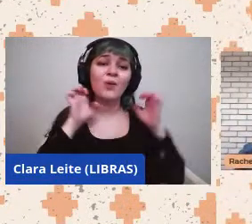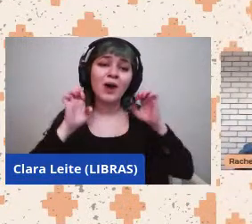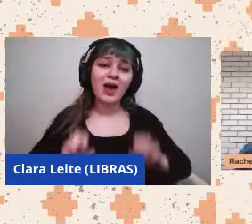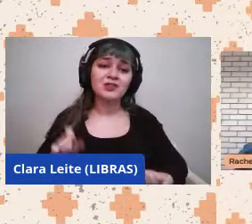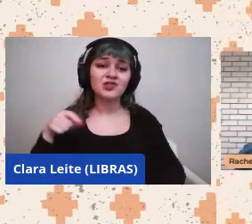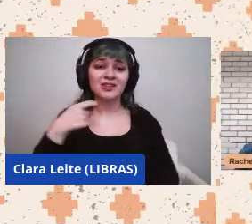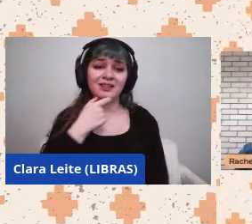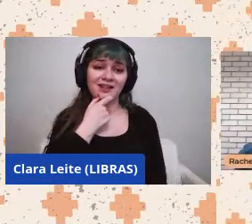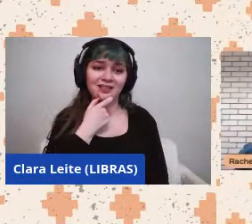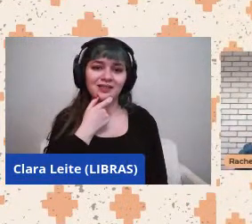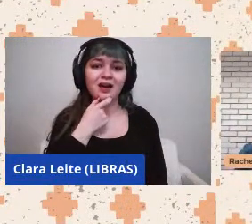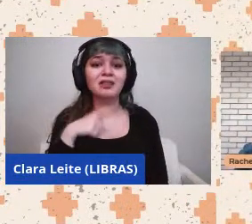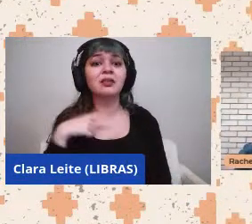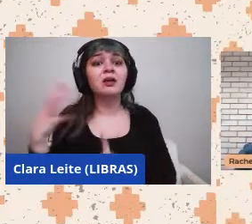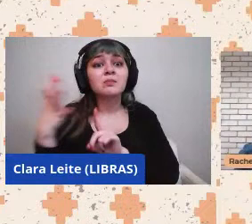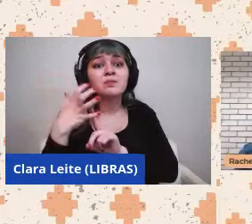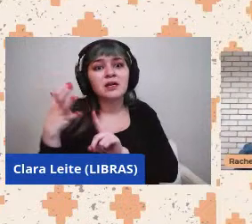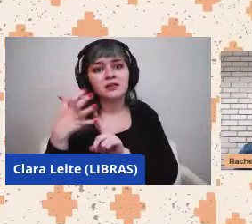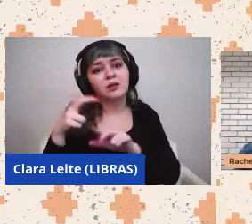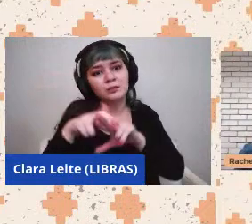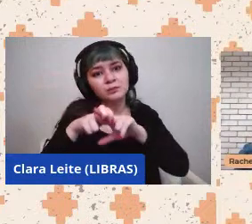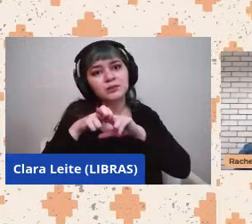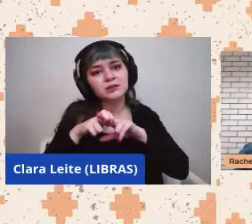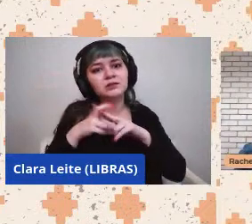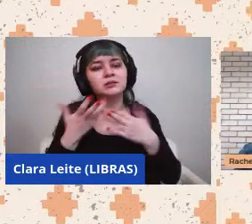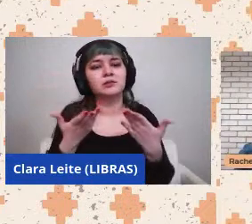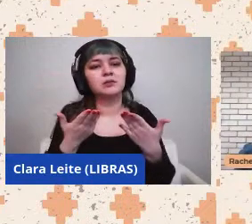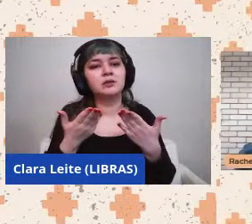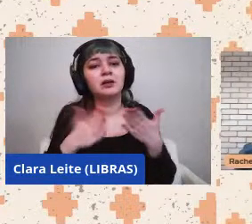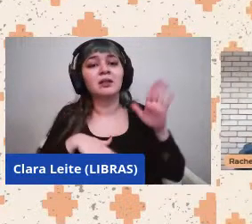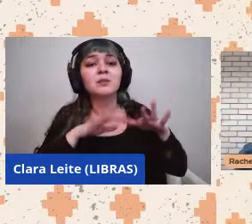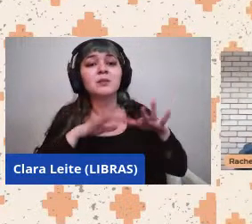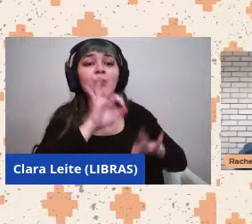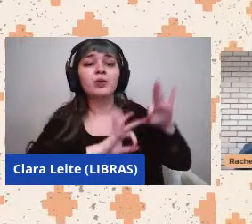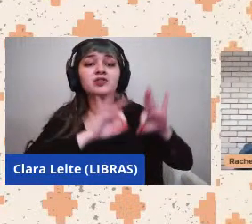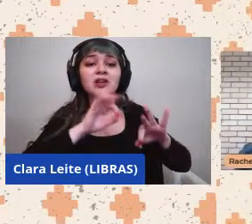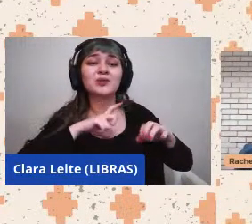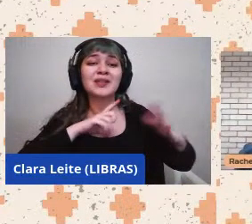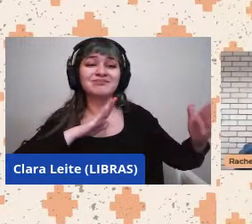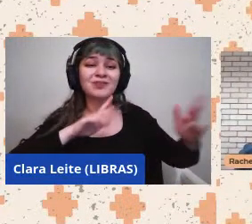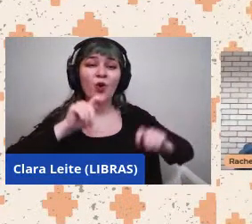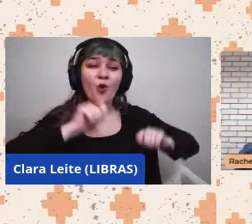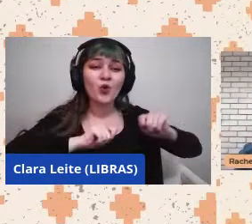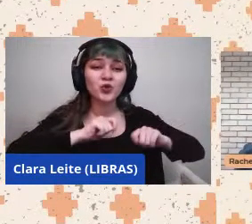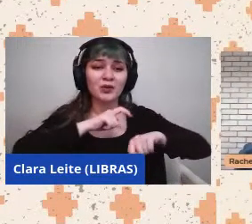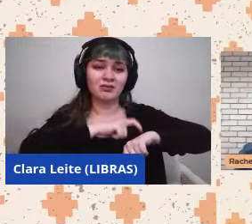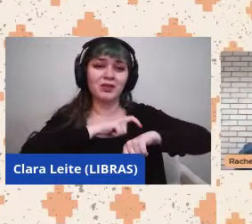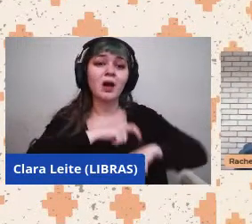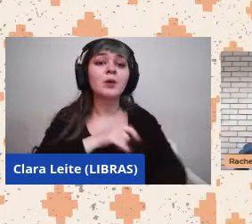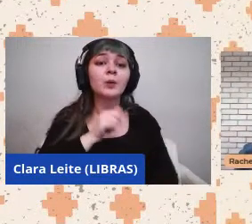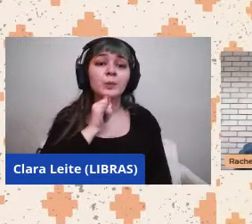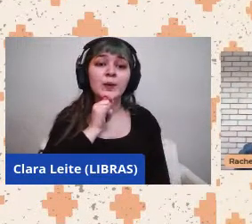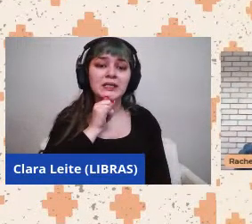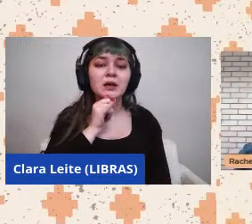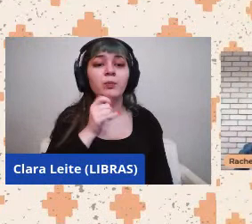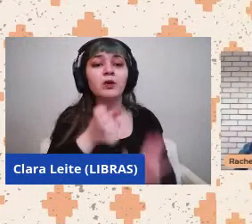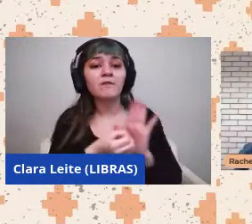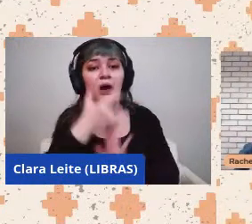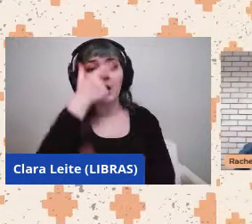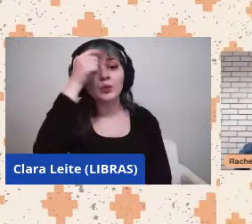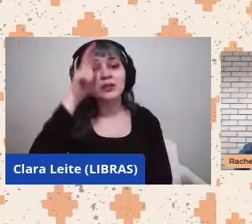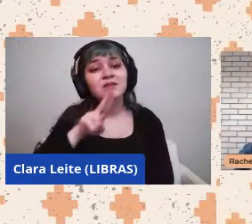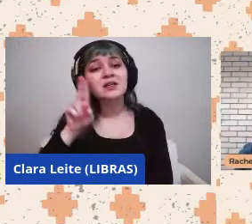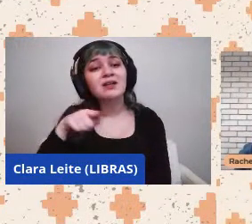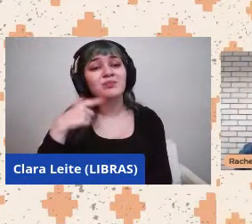the pressures this causes for projects that are highly time-bound. So in many universities, this is a